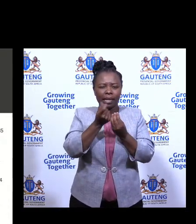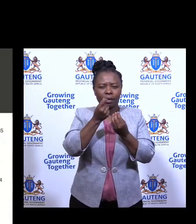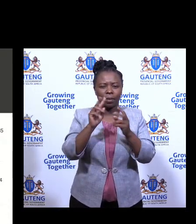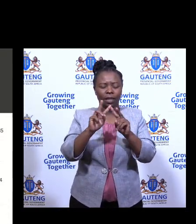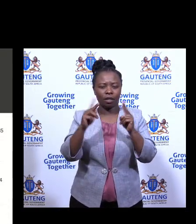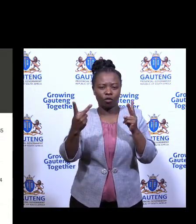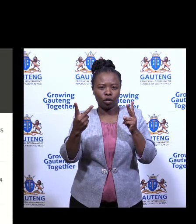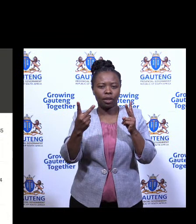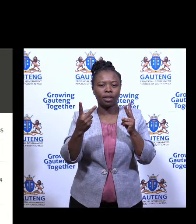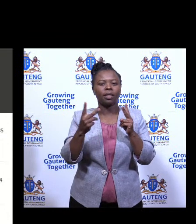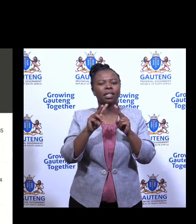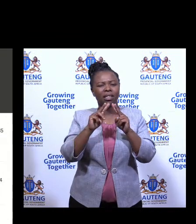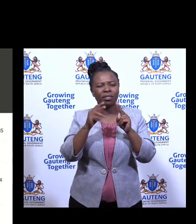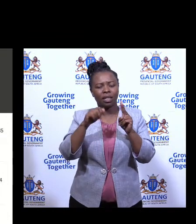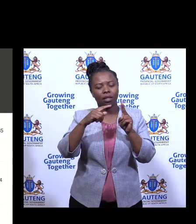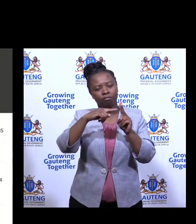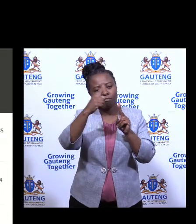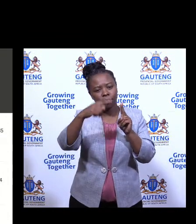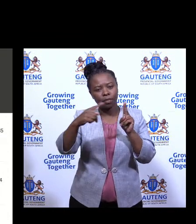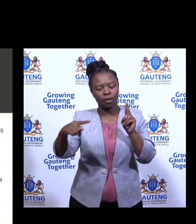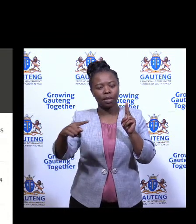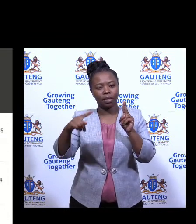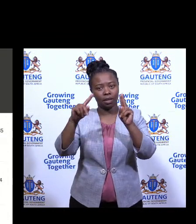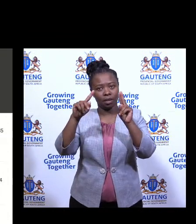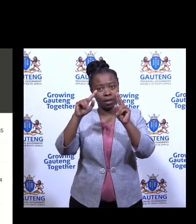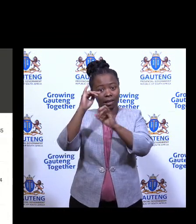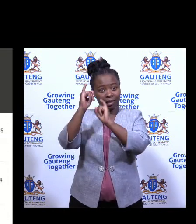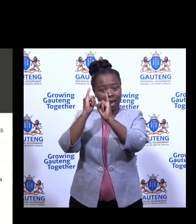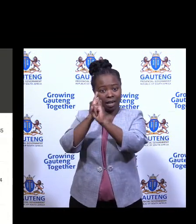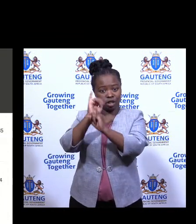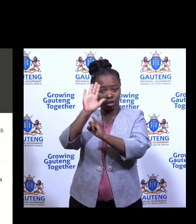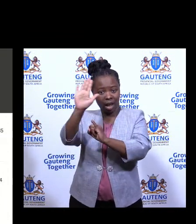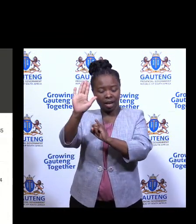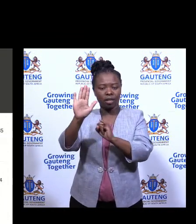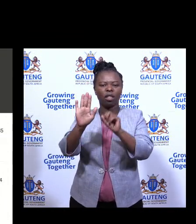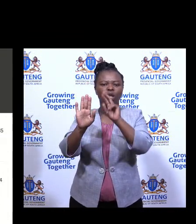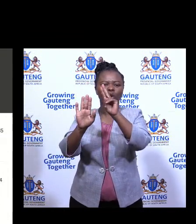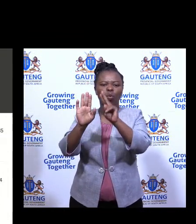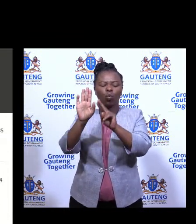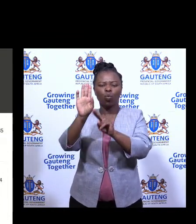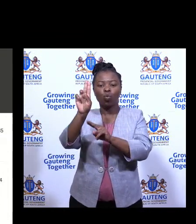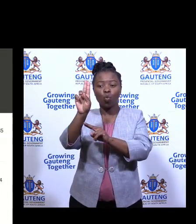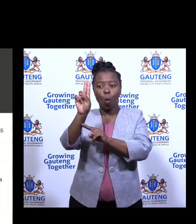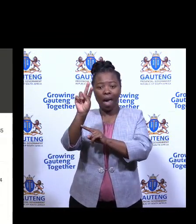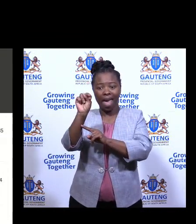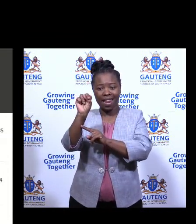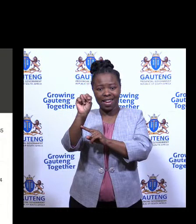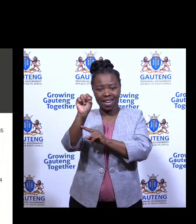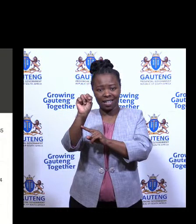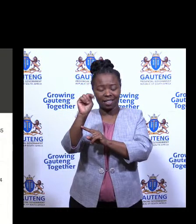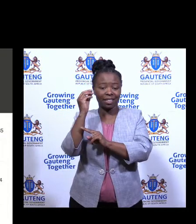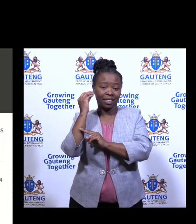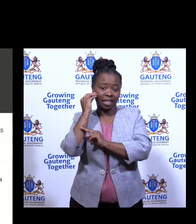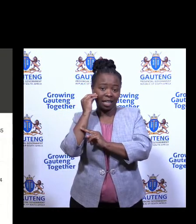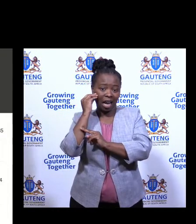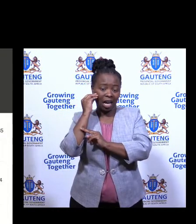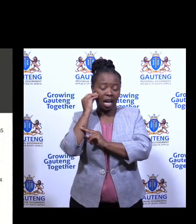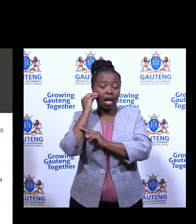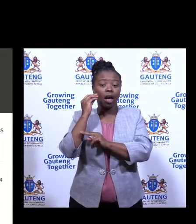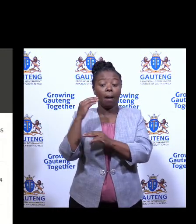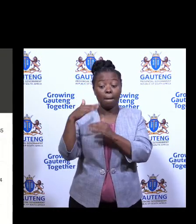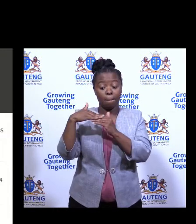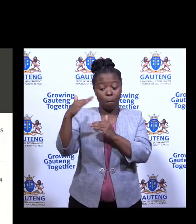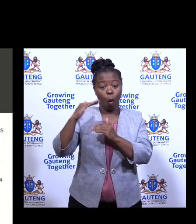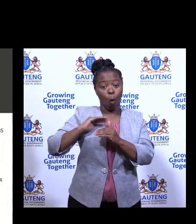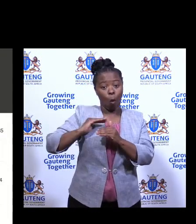bit of a difference in the trend. Internationally, against UN data, we see that females tend to, more